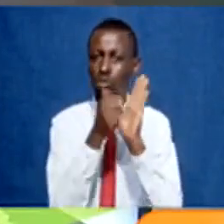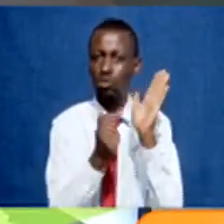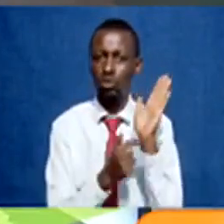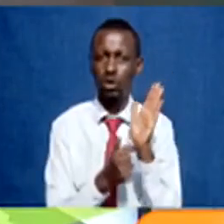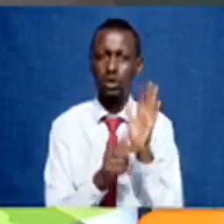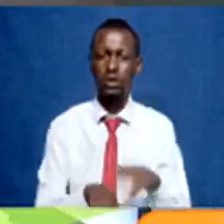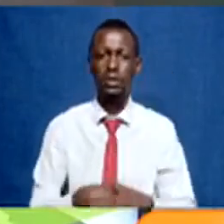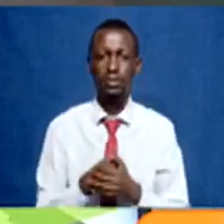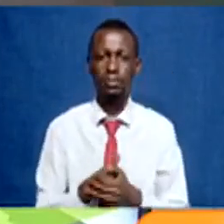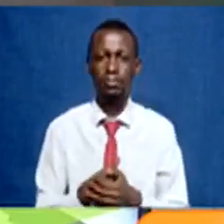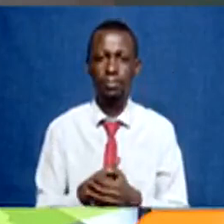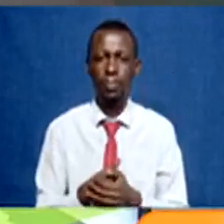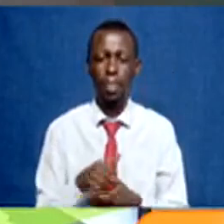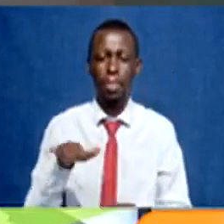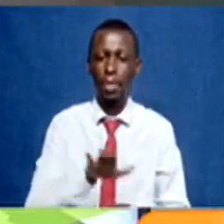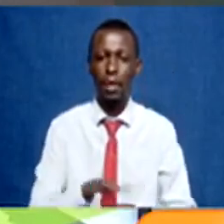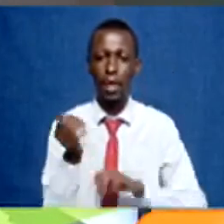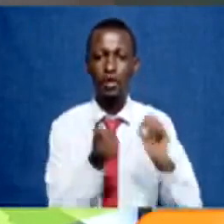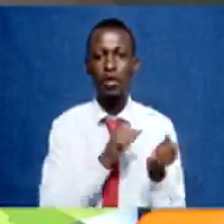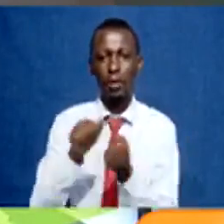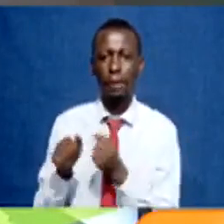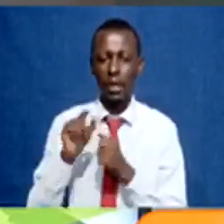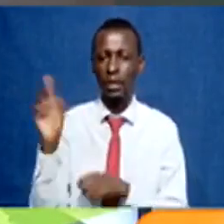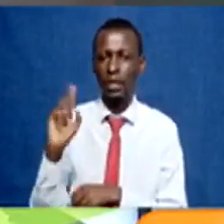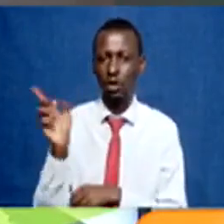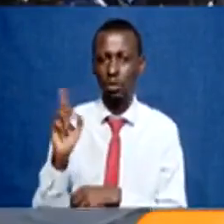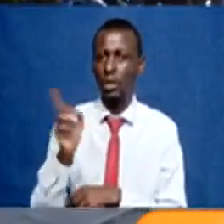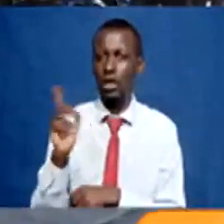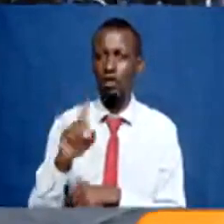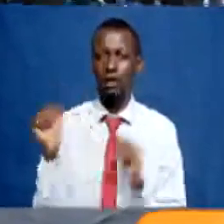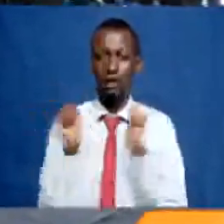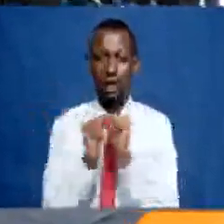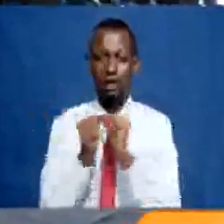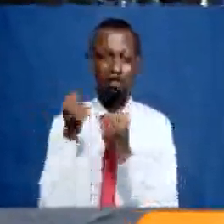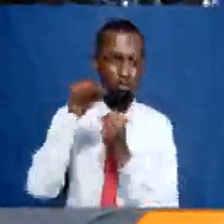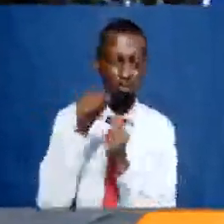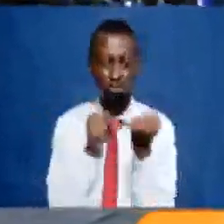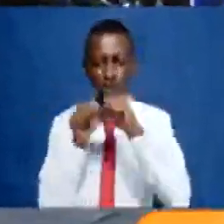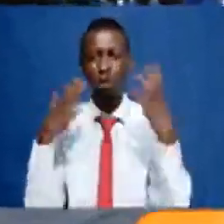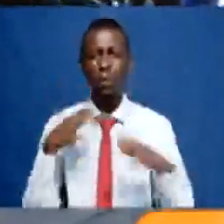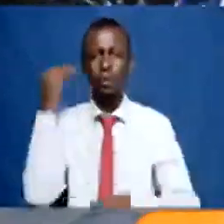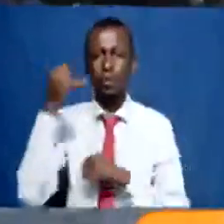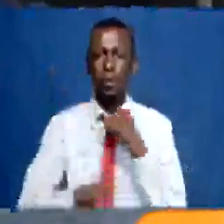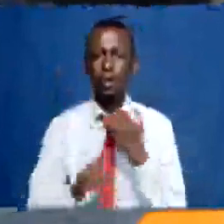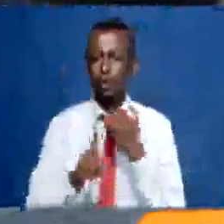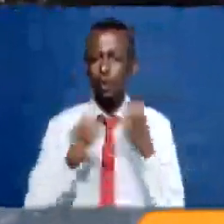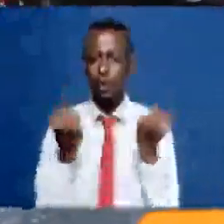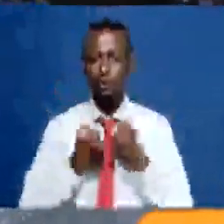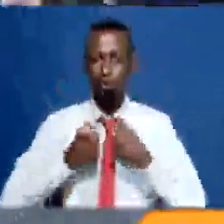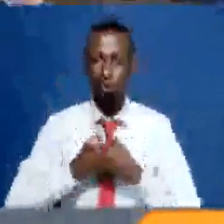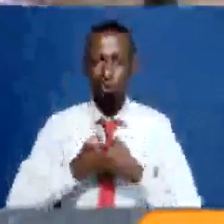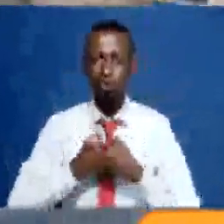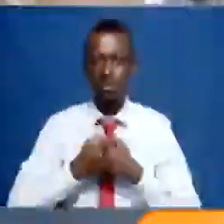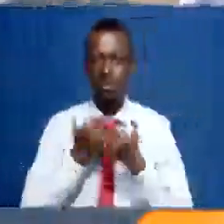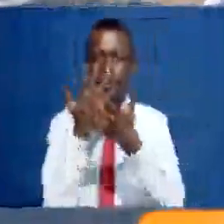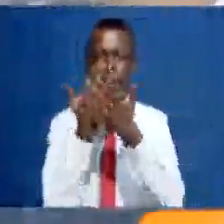at the Green Park Hall, Uhuru Park in Nairobi. Nairobi had 10 boxers in the finals, winning 6 bouts. Prisons finished second with